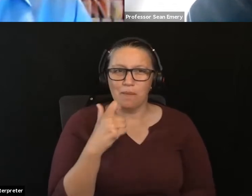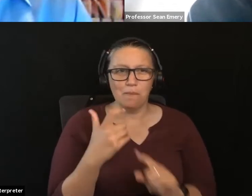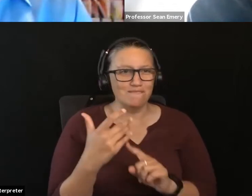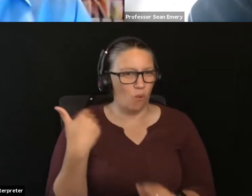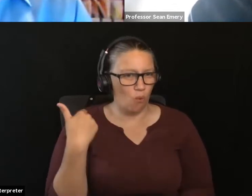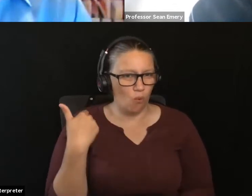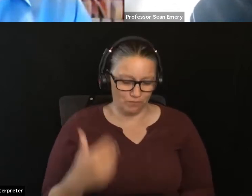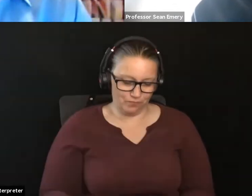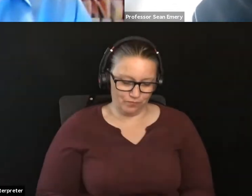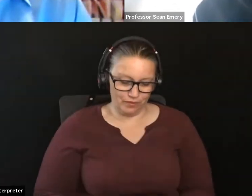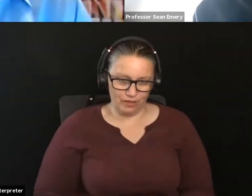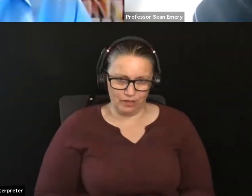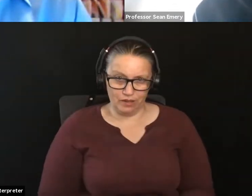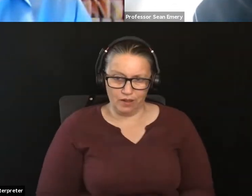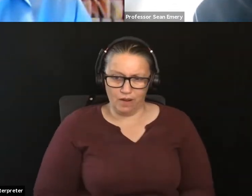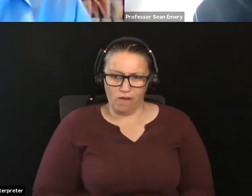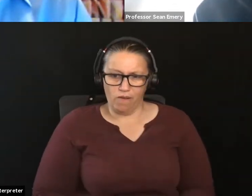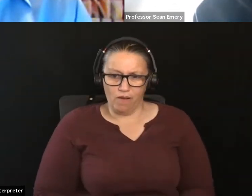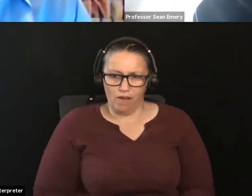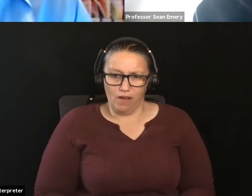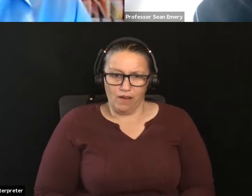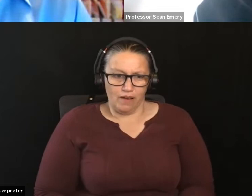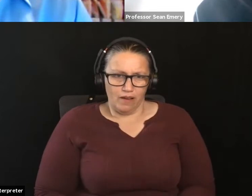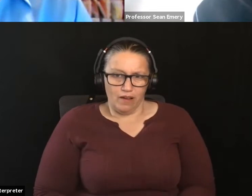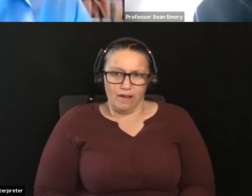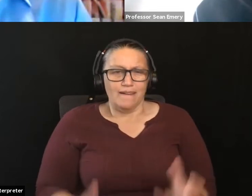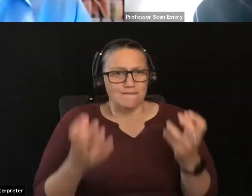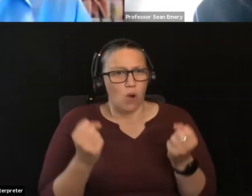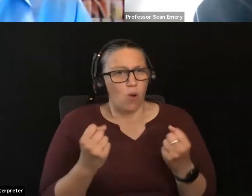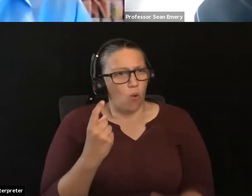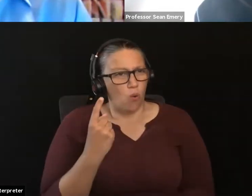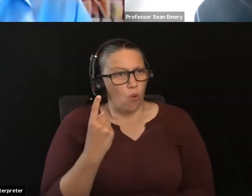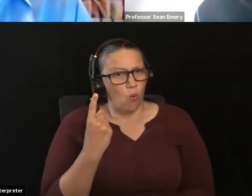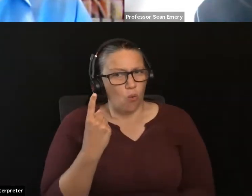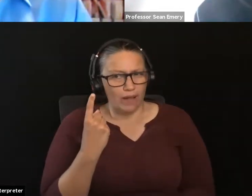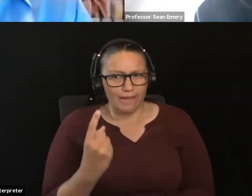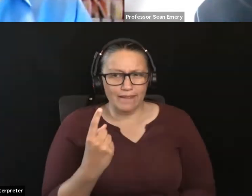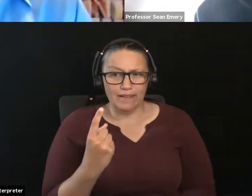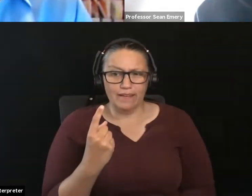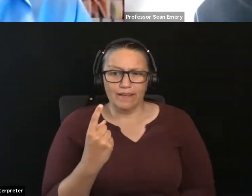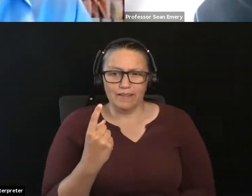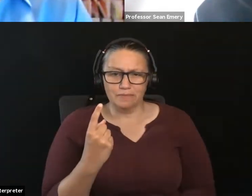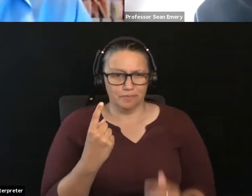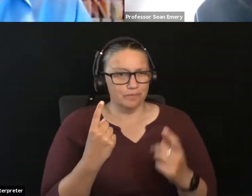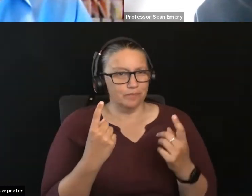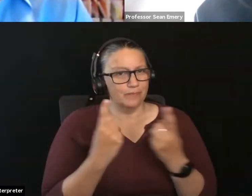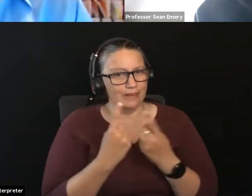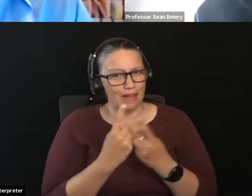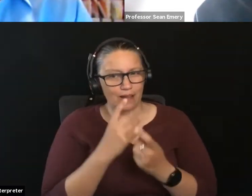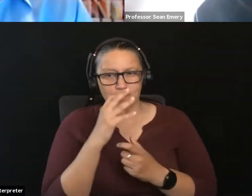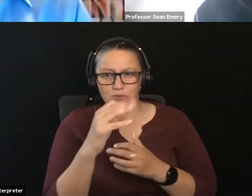David, a question here from Malcolm Dobbin. Malcolm, thank you. You didn't, in your presentation, touch on the issue